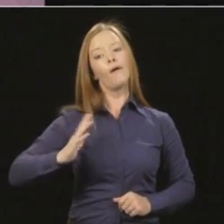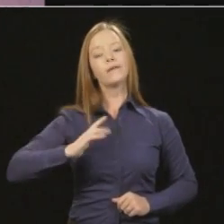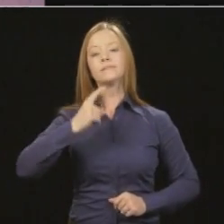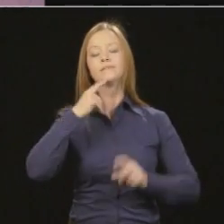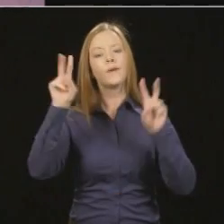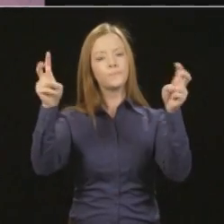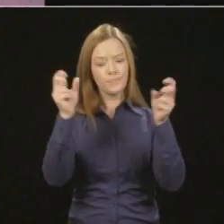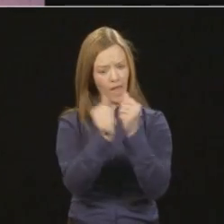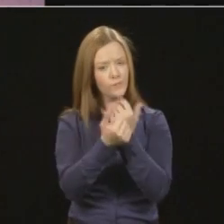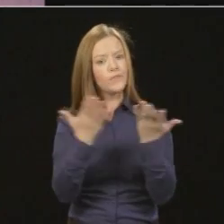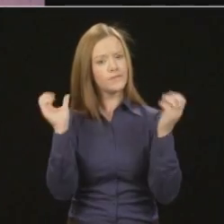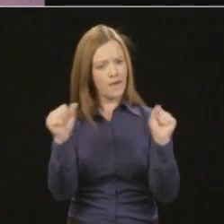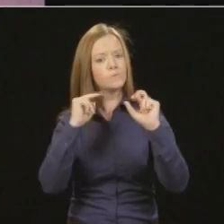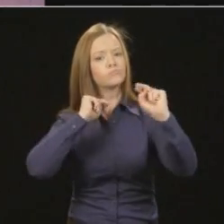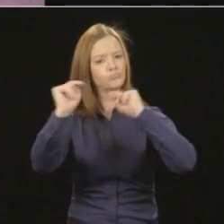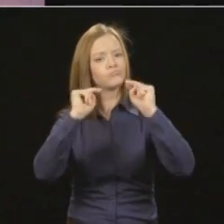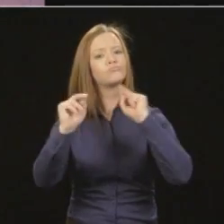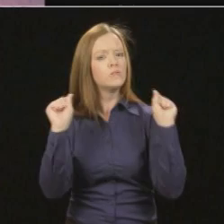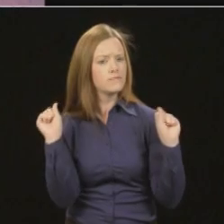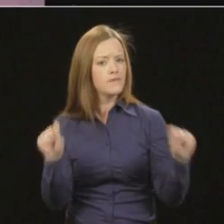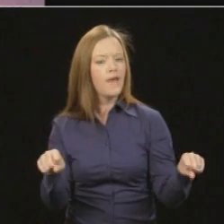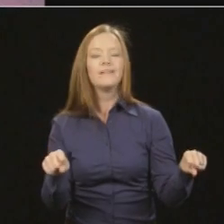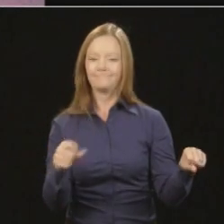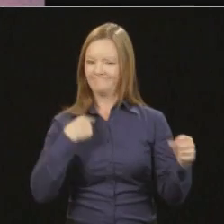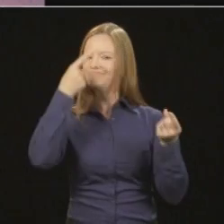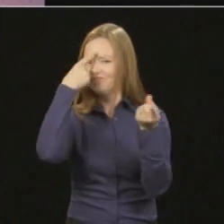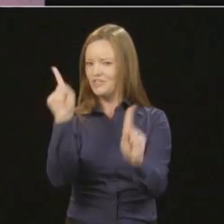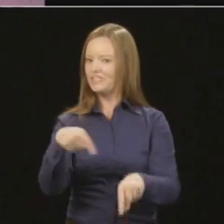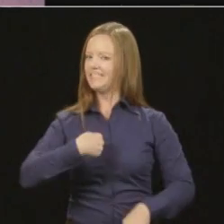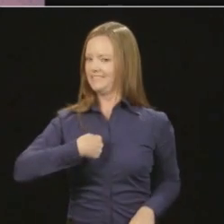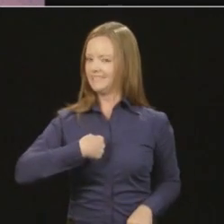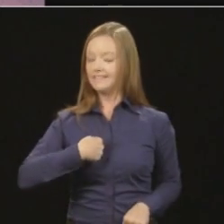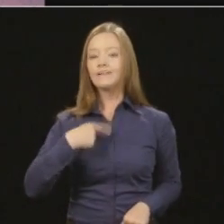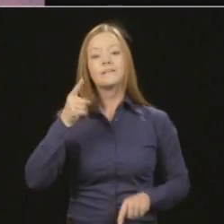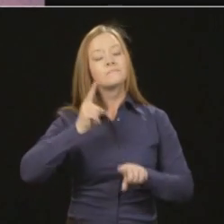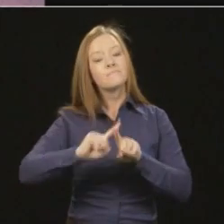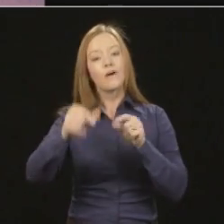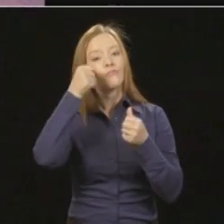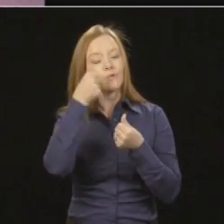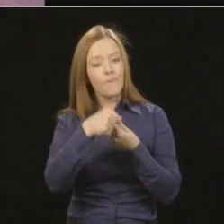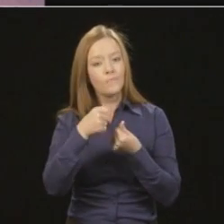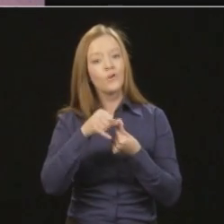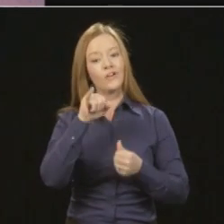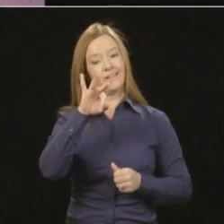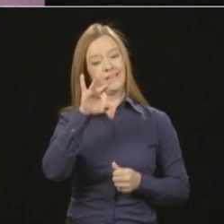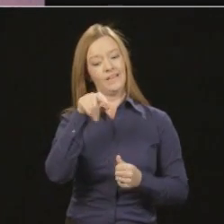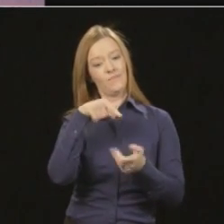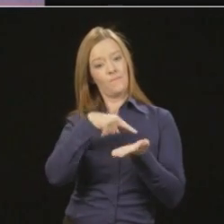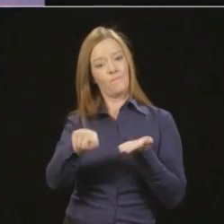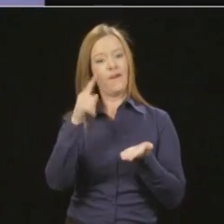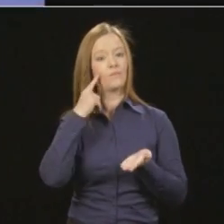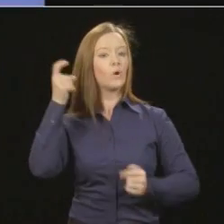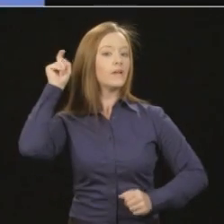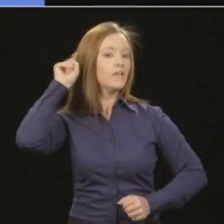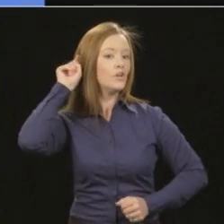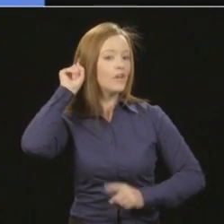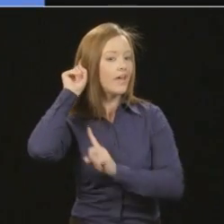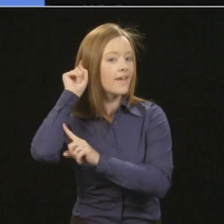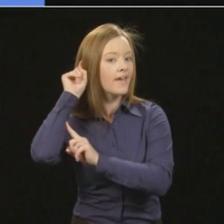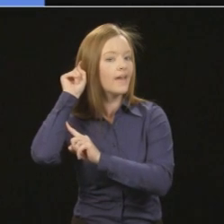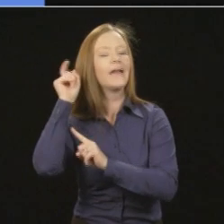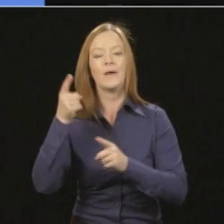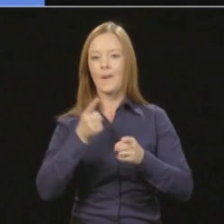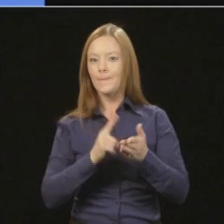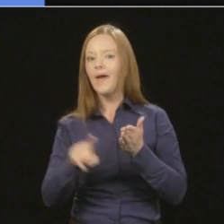that. However, do remember that when you pay for hearing aids, you're not just paying for the hearing aids alone. You're also